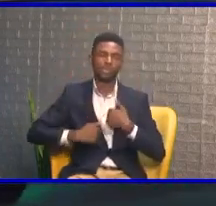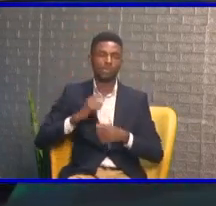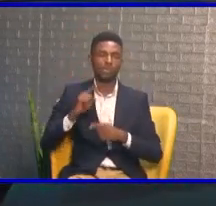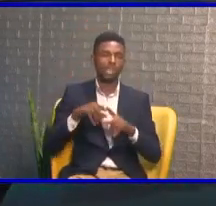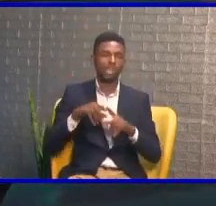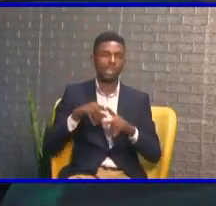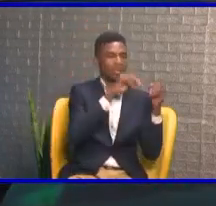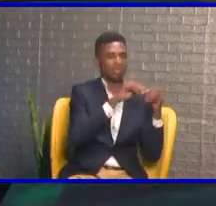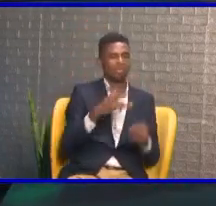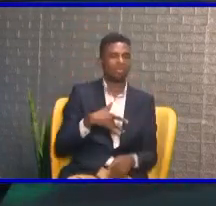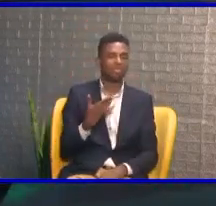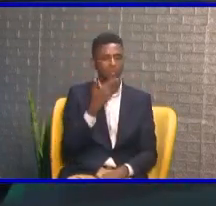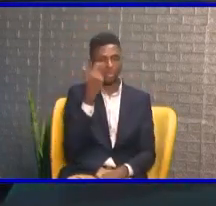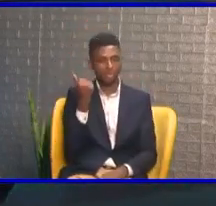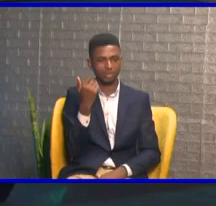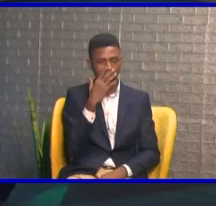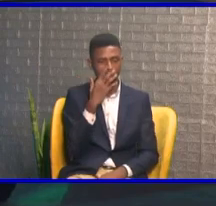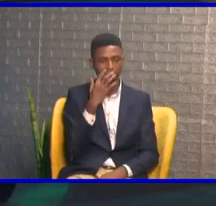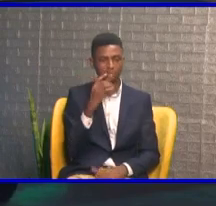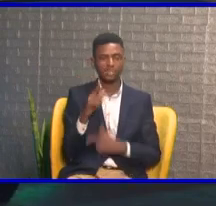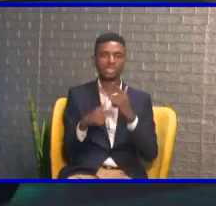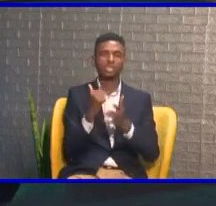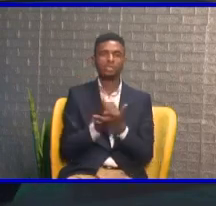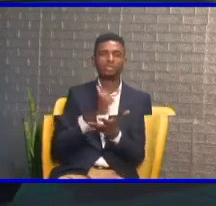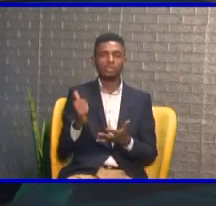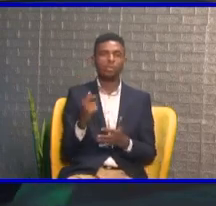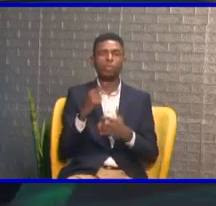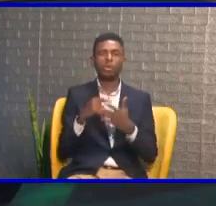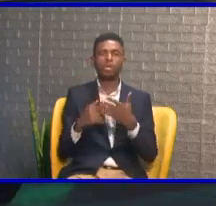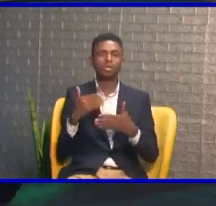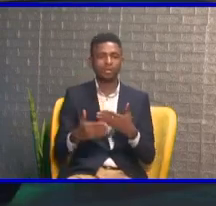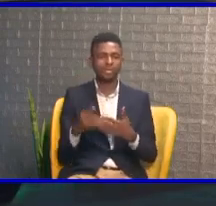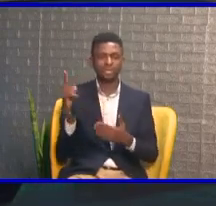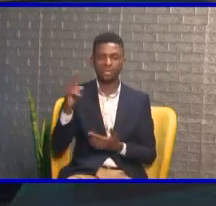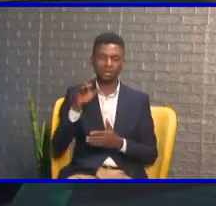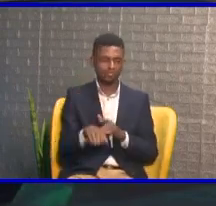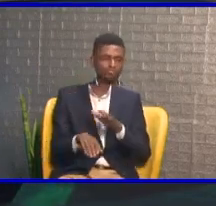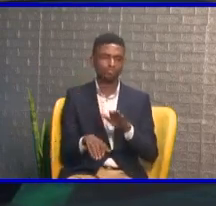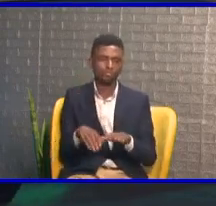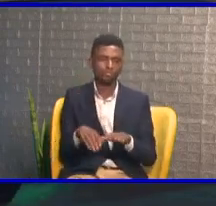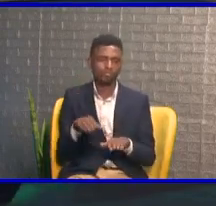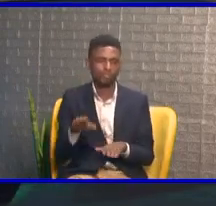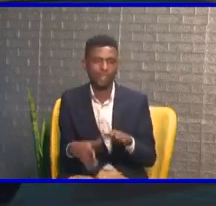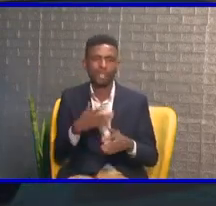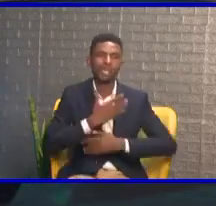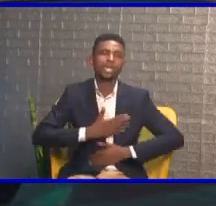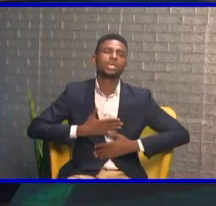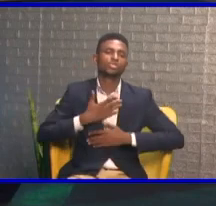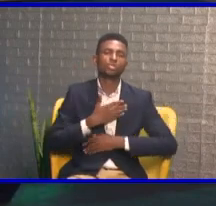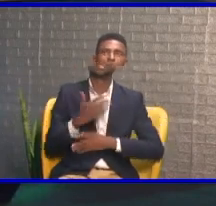felt better. Say amen. Amen. What next? I took a walk and enjoyed the